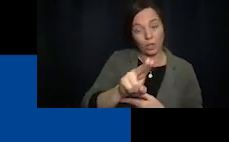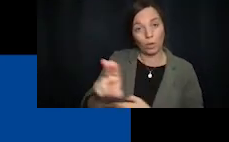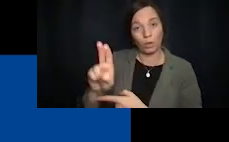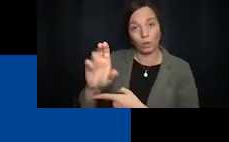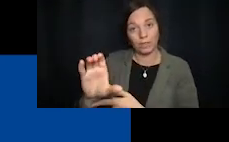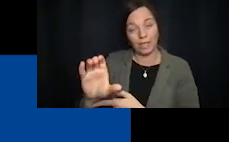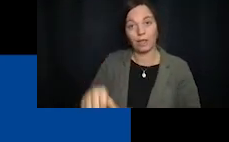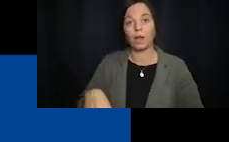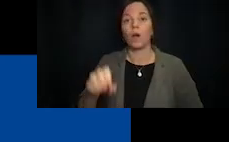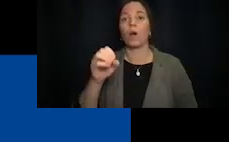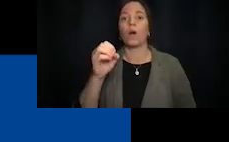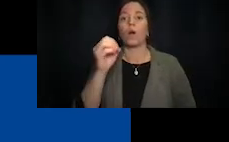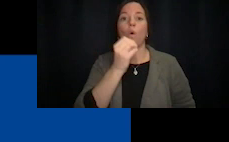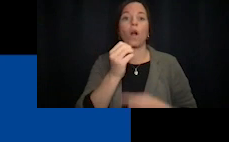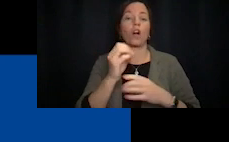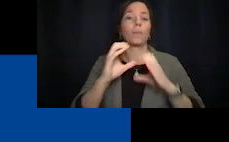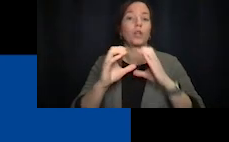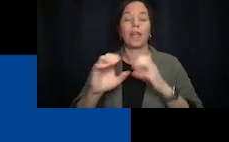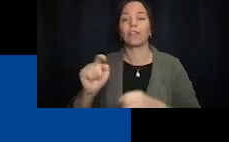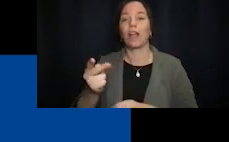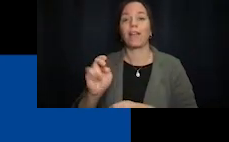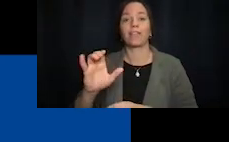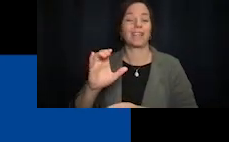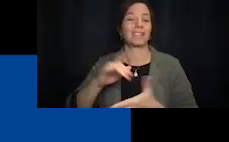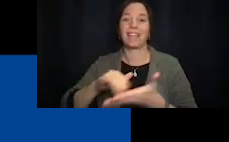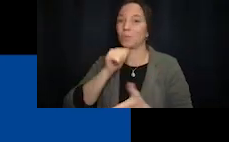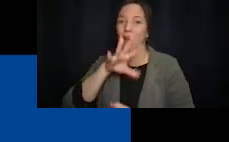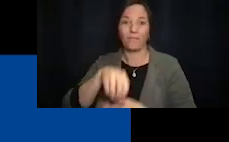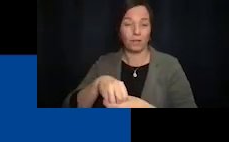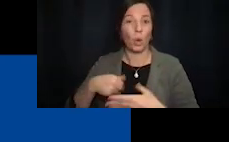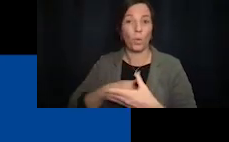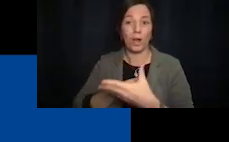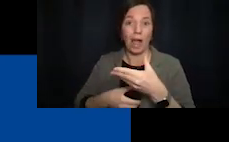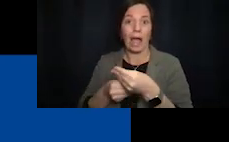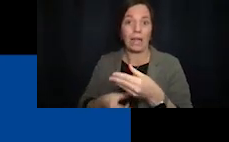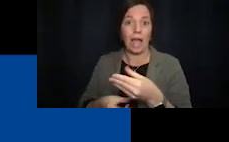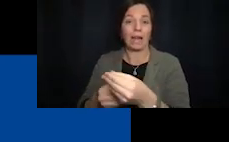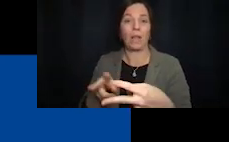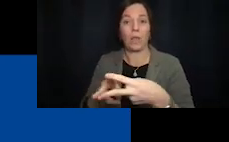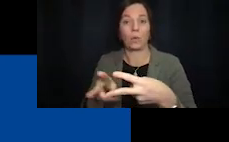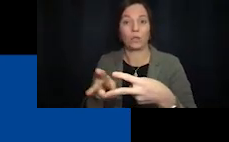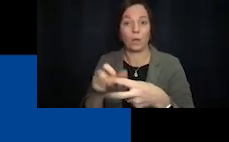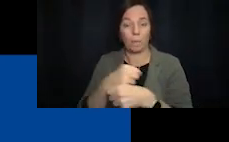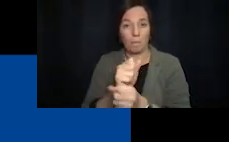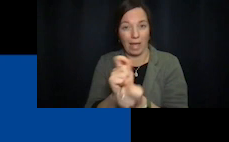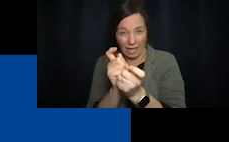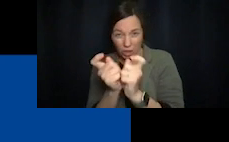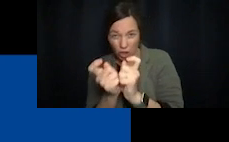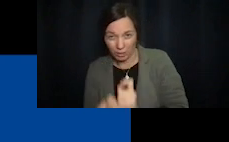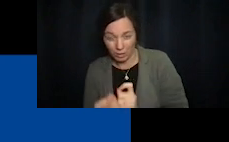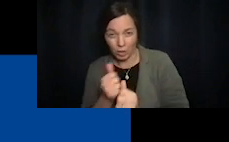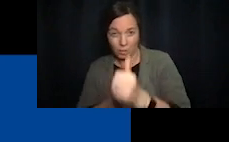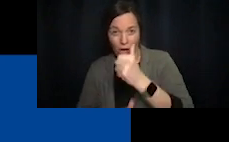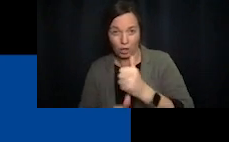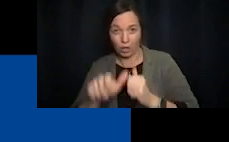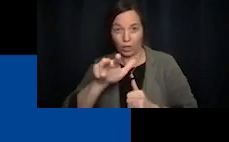oral communication wasn't in there, ethnic studies wasn't in there. And so as we're adding those two in, making adjustments to still keep it under the 34 unit